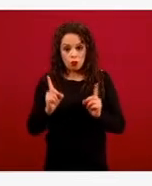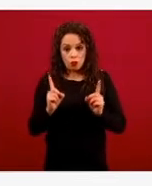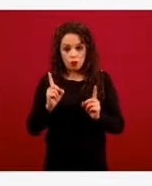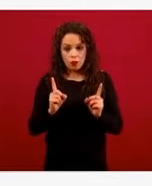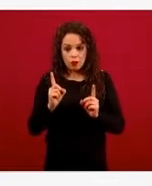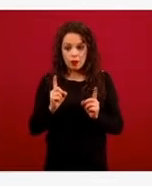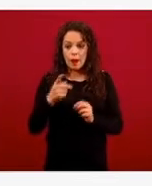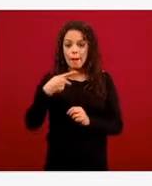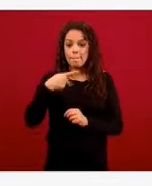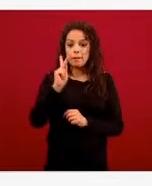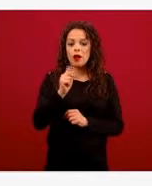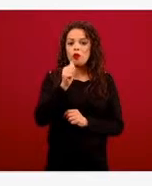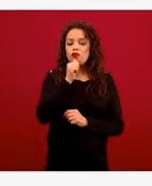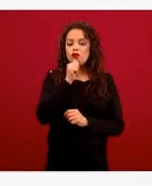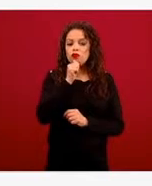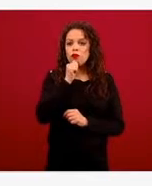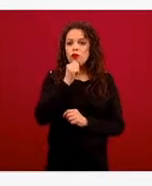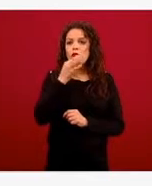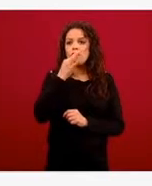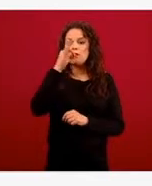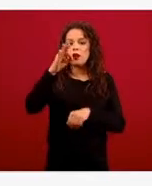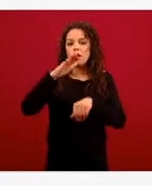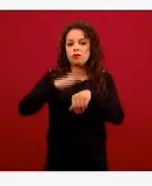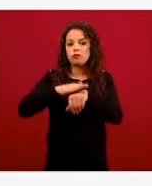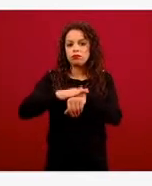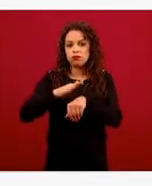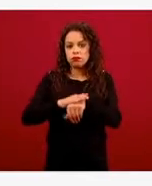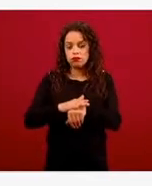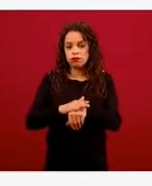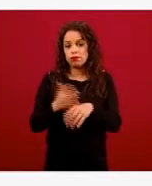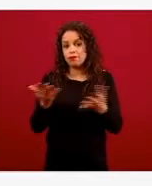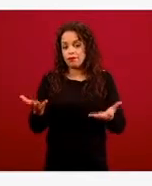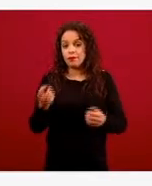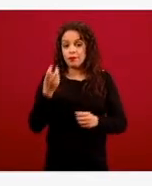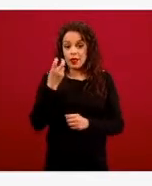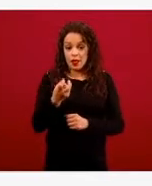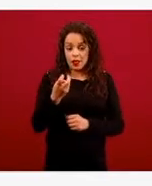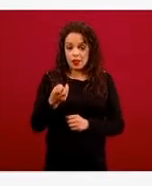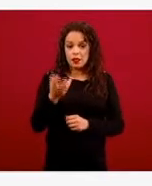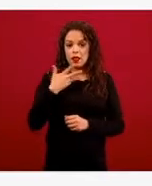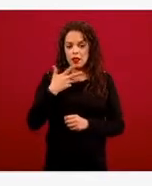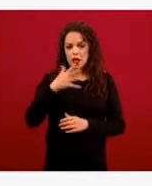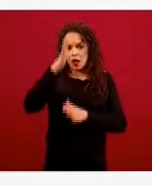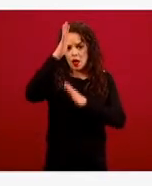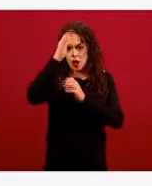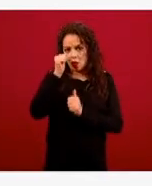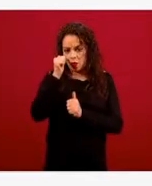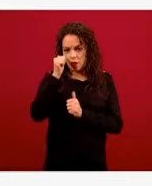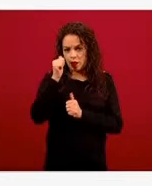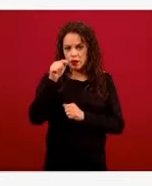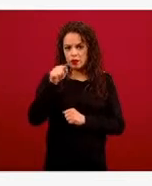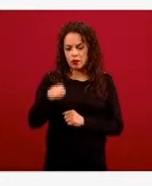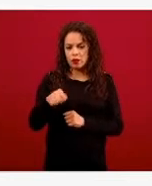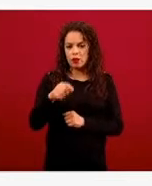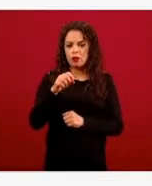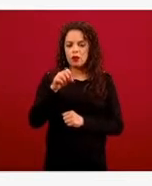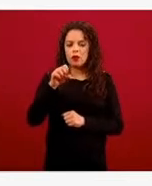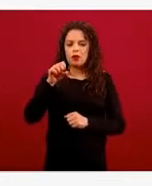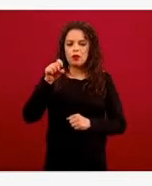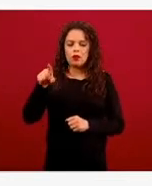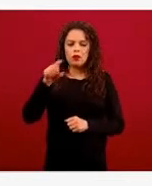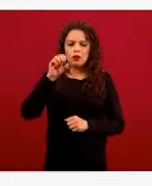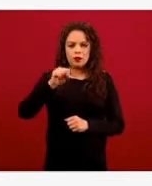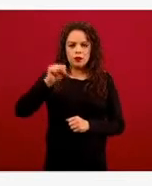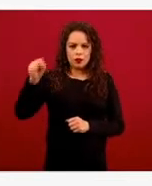concerns those unidentified bodies that haven't been claimed by anyone yet. And this was